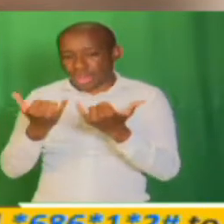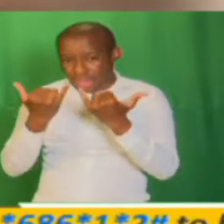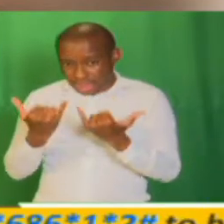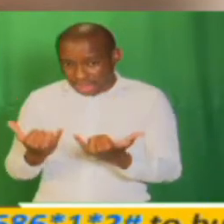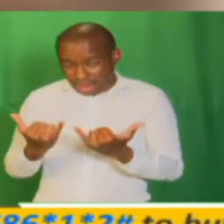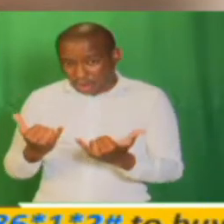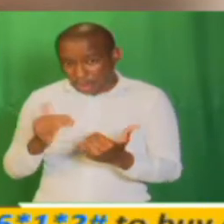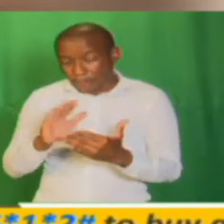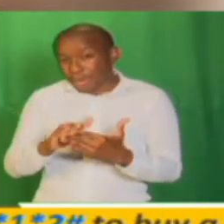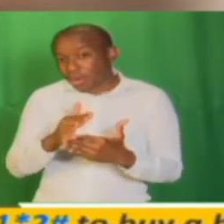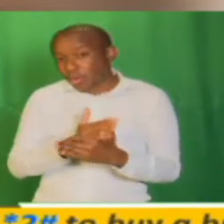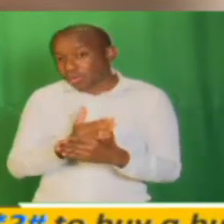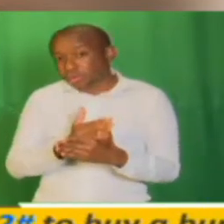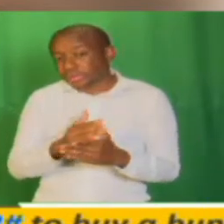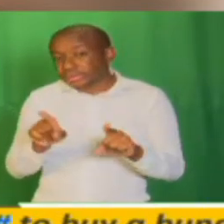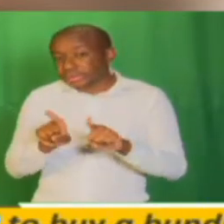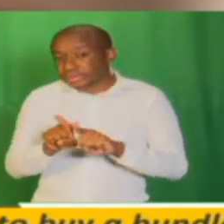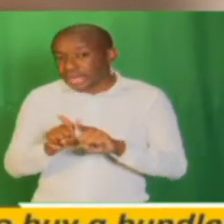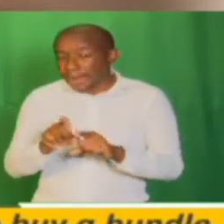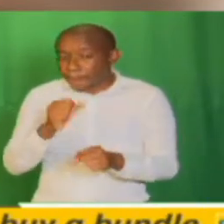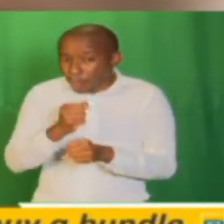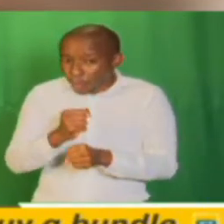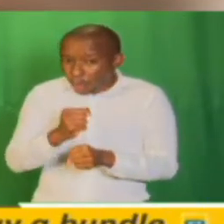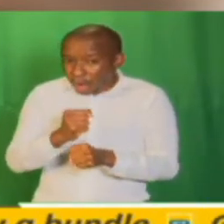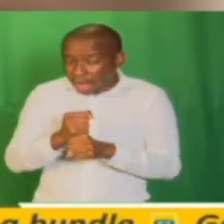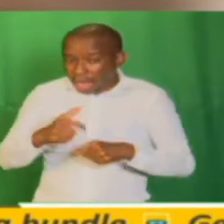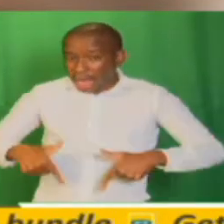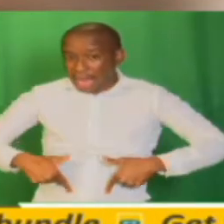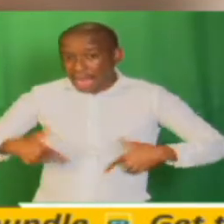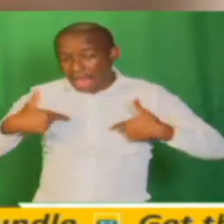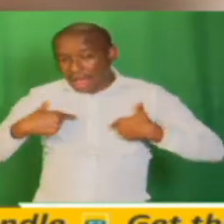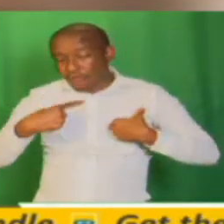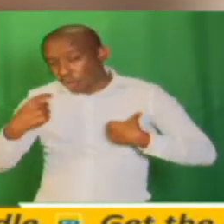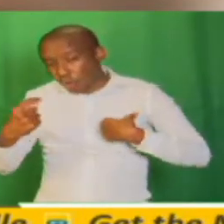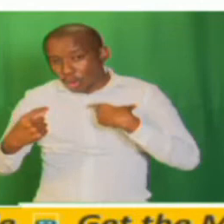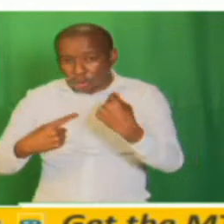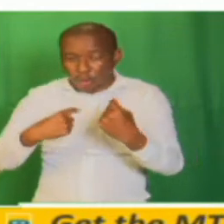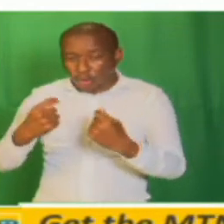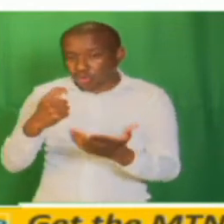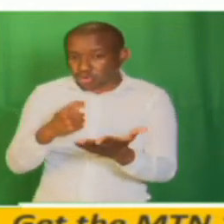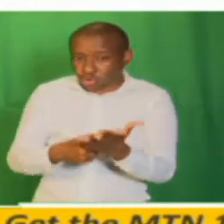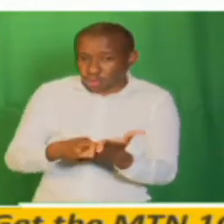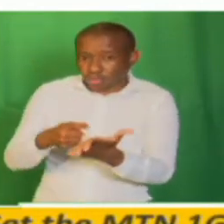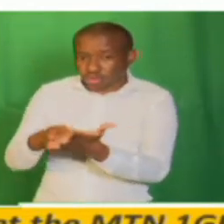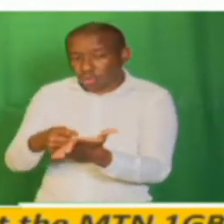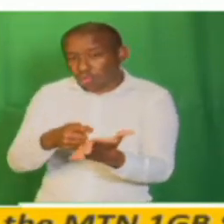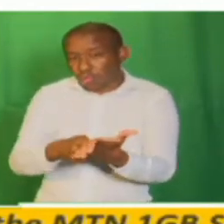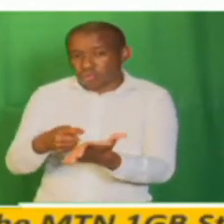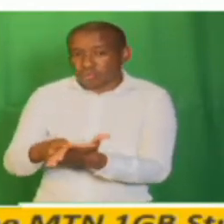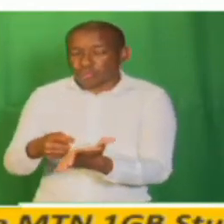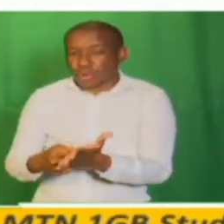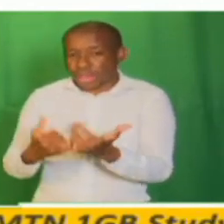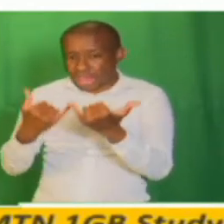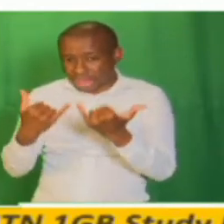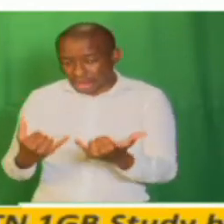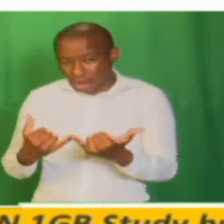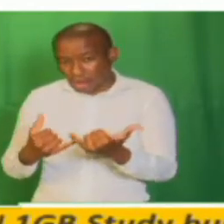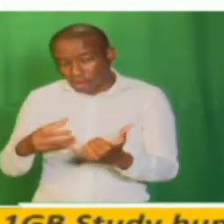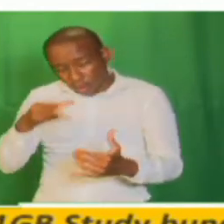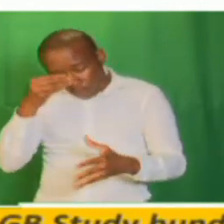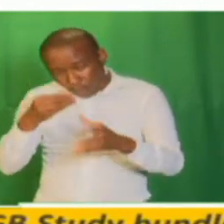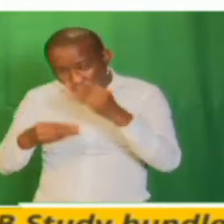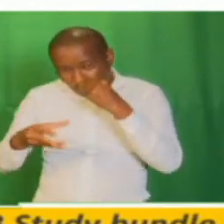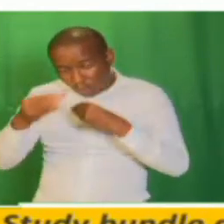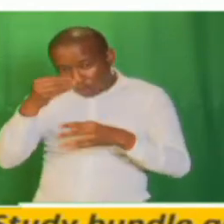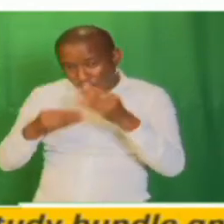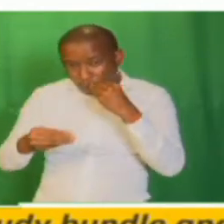be noting in our daily lives that we always go to the shops to buy. So we need this learning of